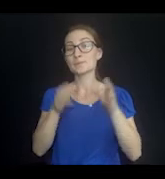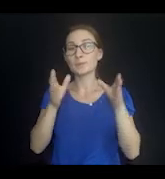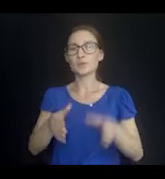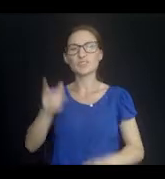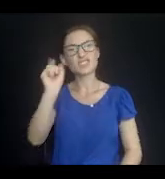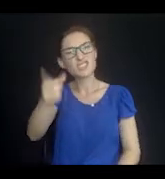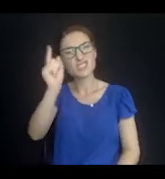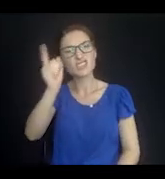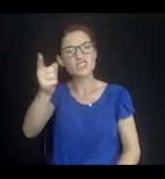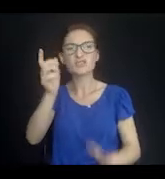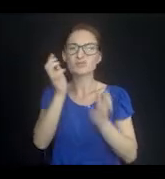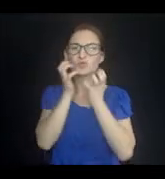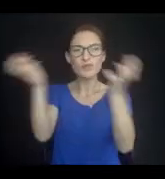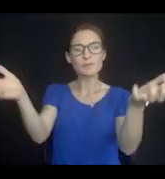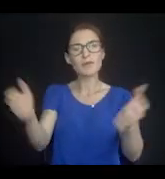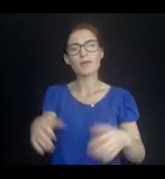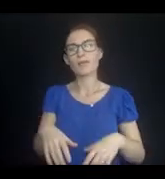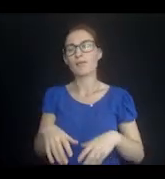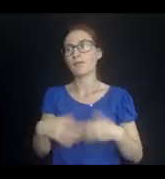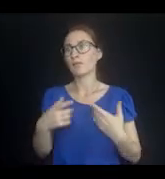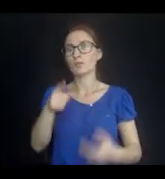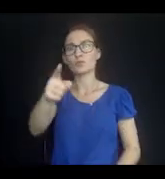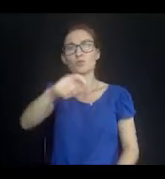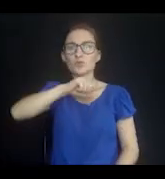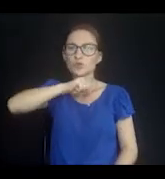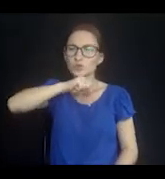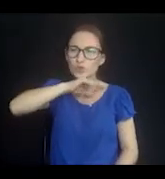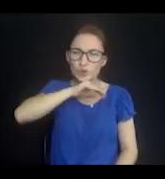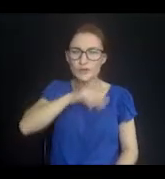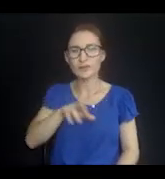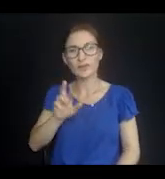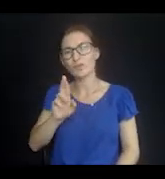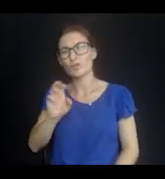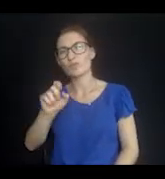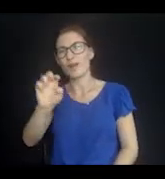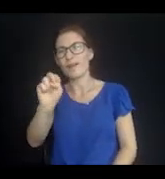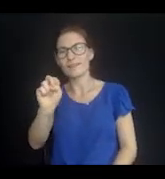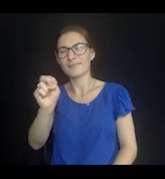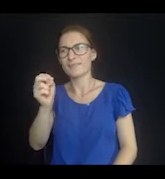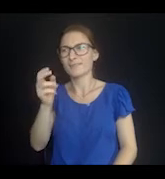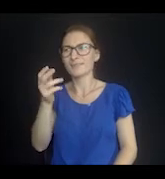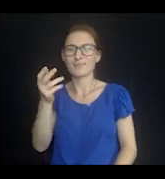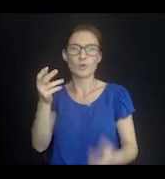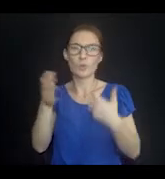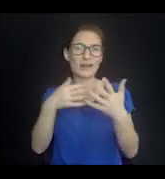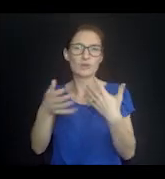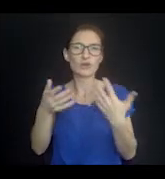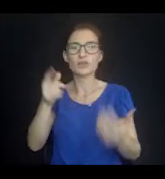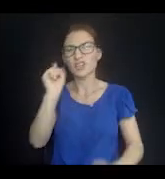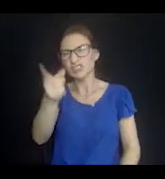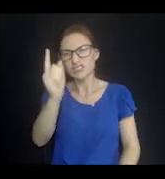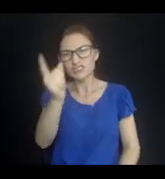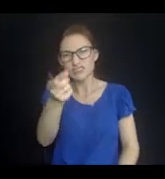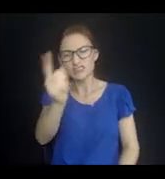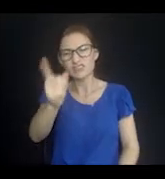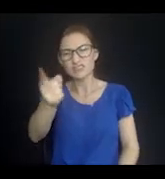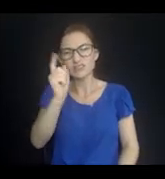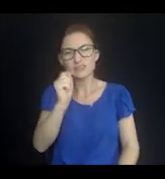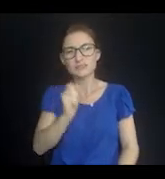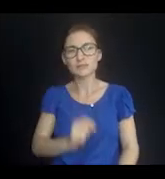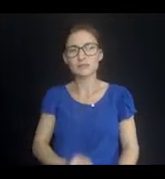tunnel vision and perspective. So say there's someone who is screaming at you, and they're like, you are a